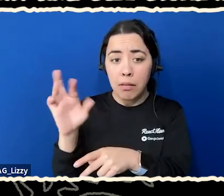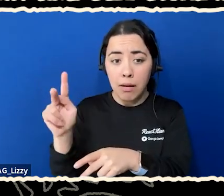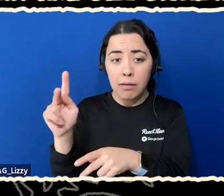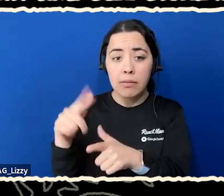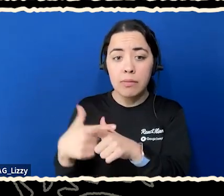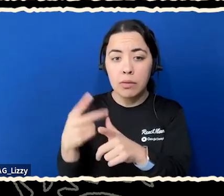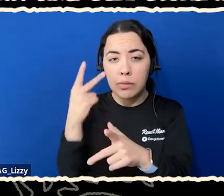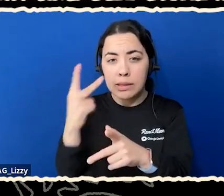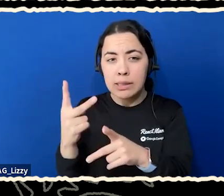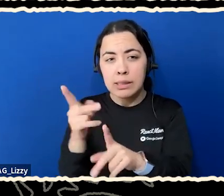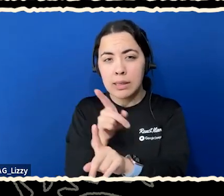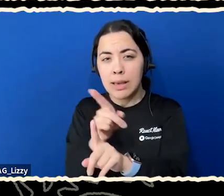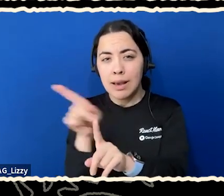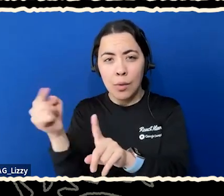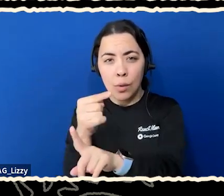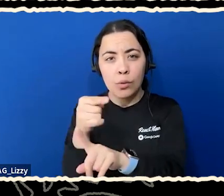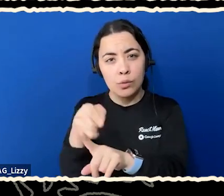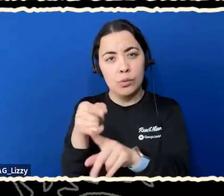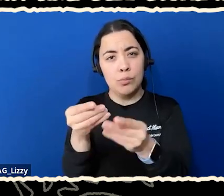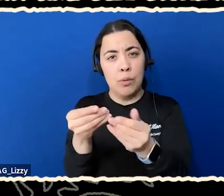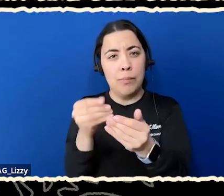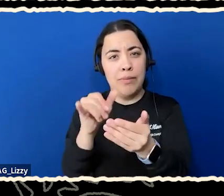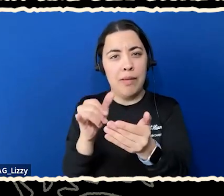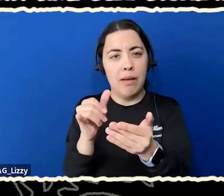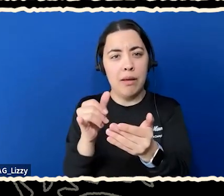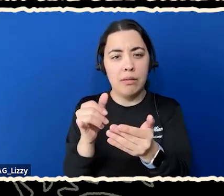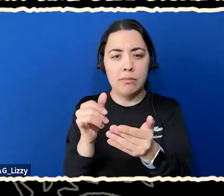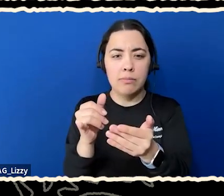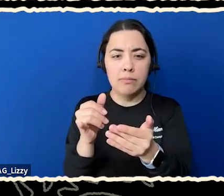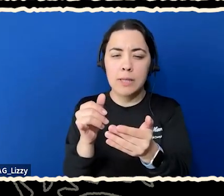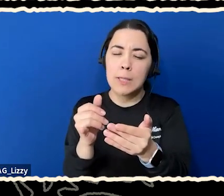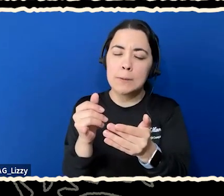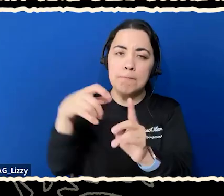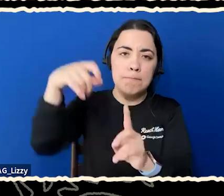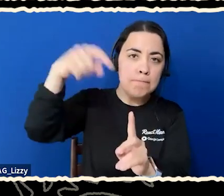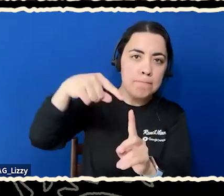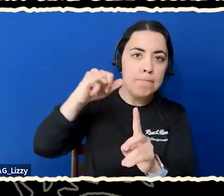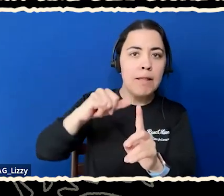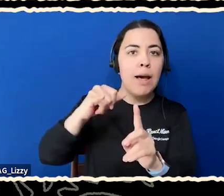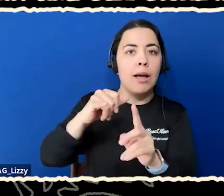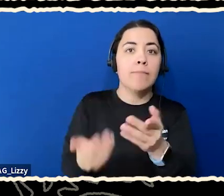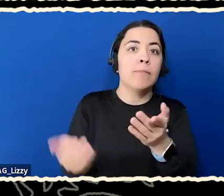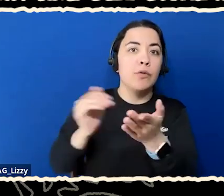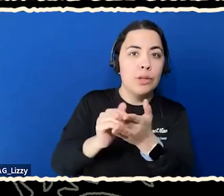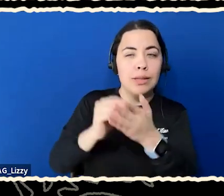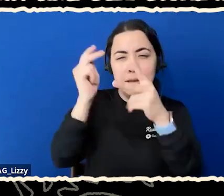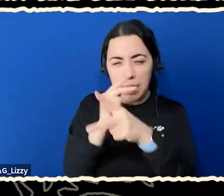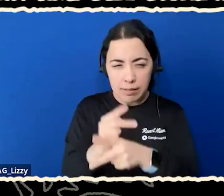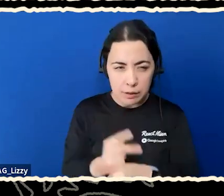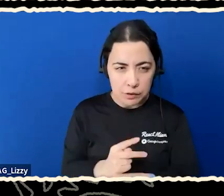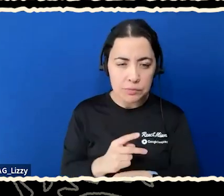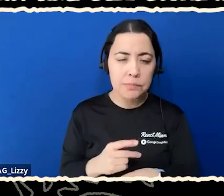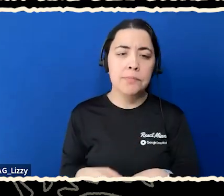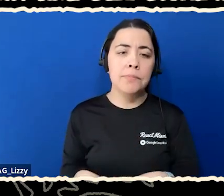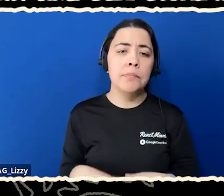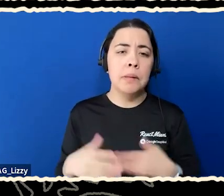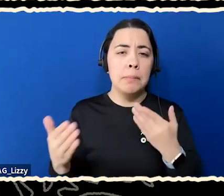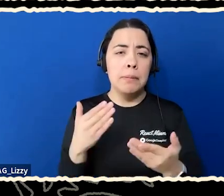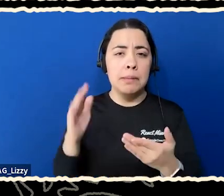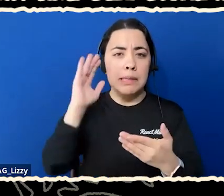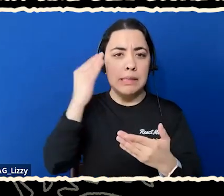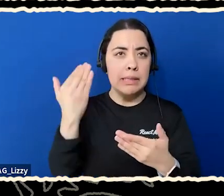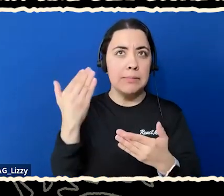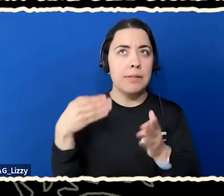a method or a property that triggered this style recalculation. It might be a bit counterintuitive,